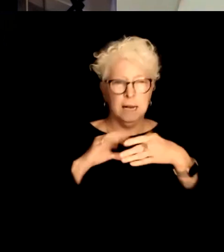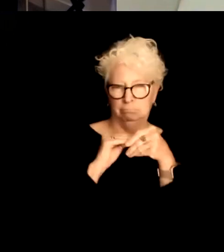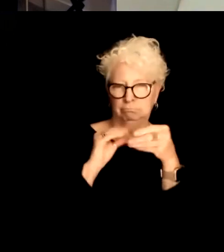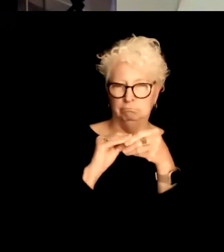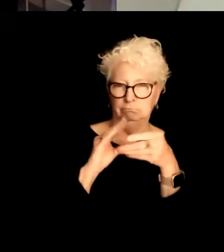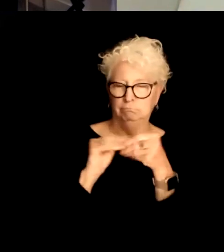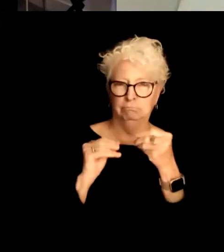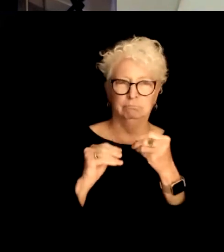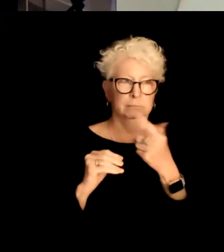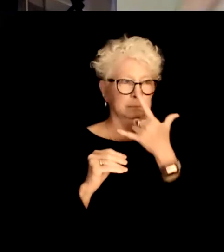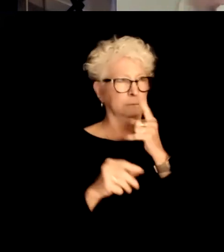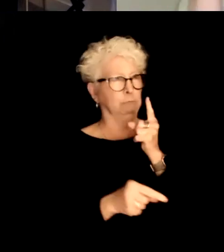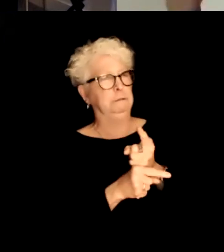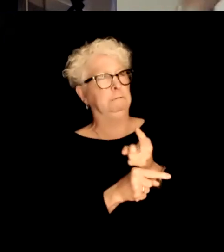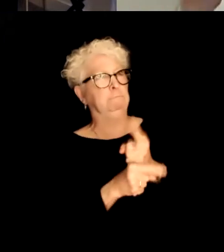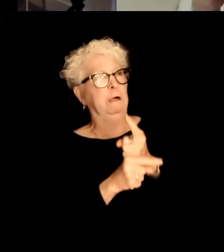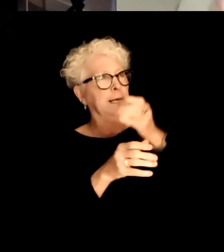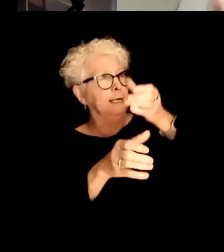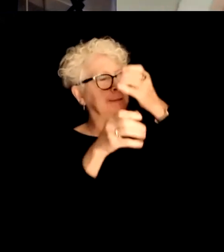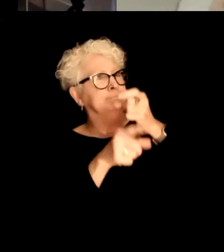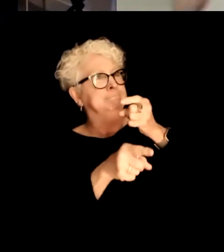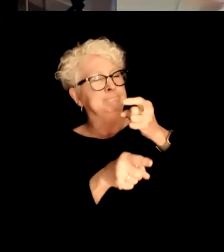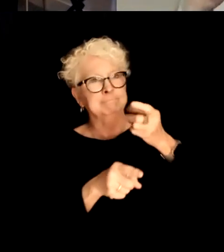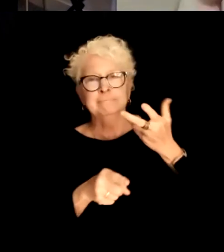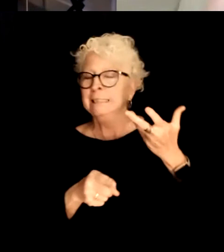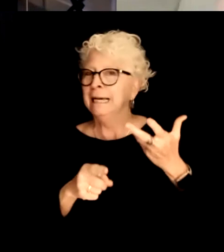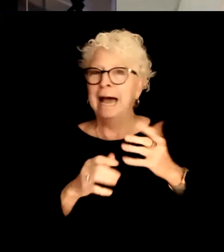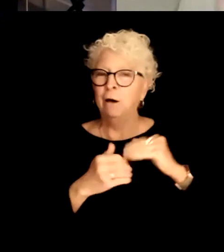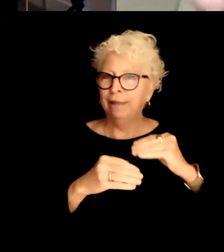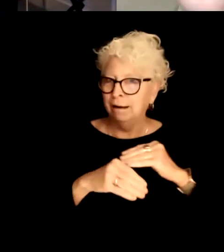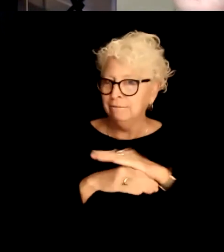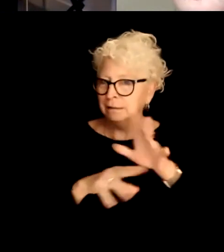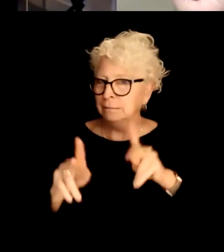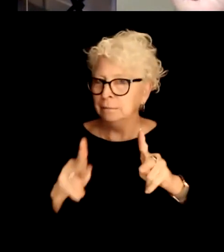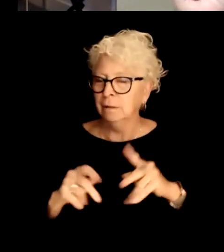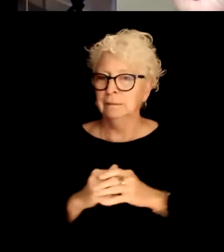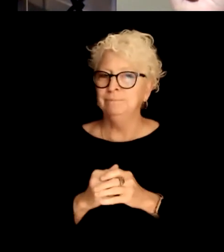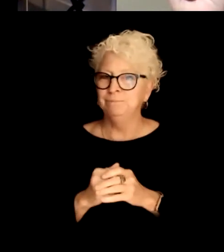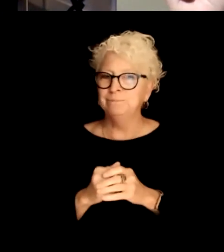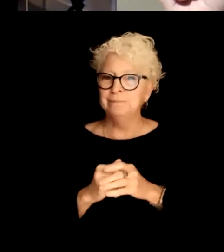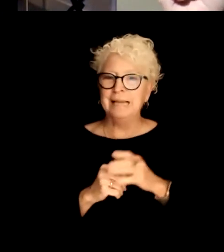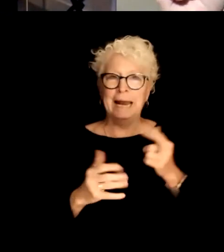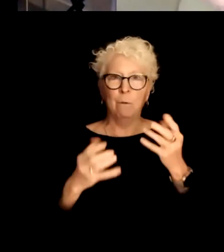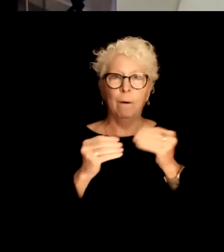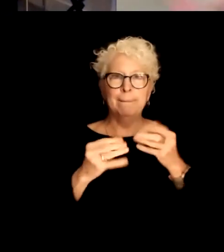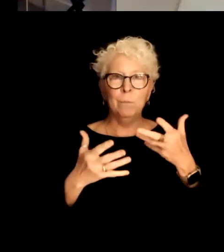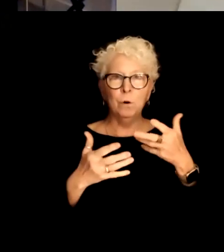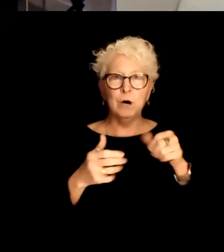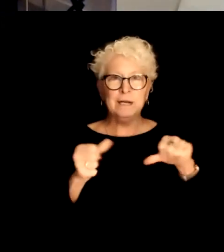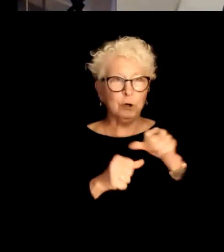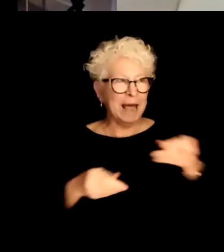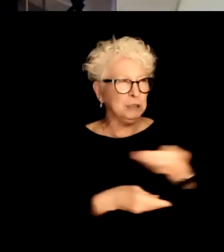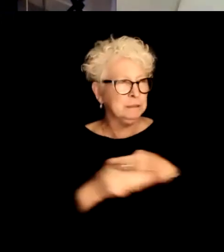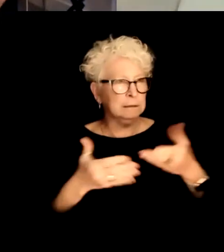things. But I'm interested in this interaction. Well, I'm one of those people now.